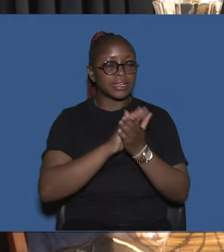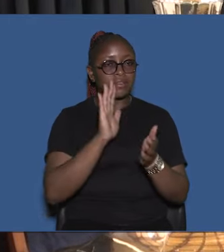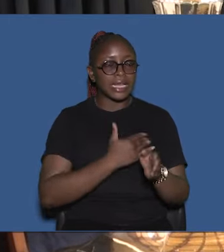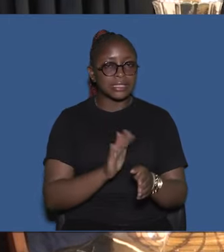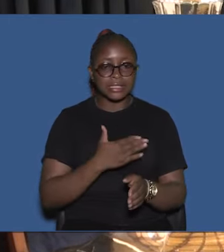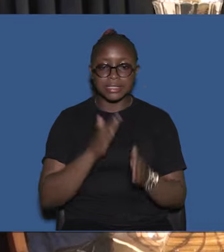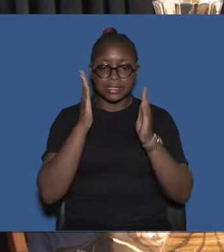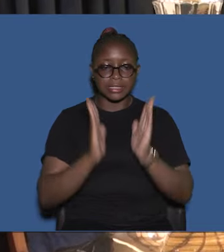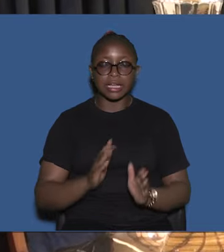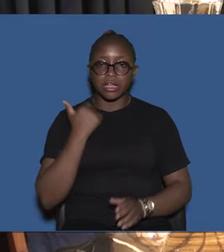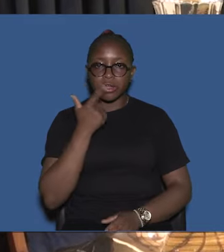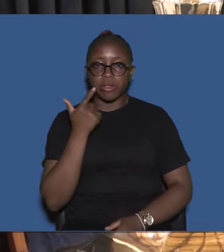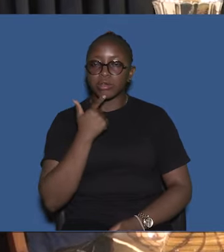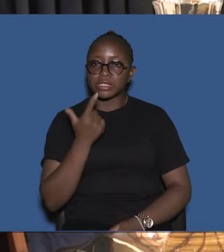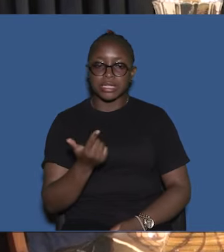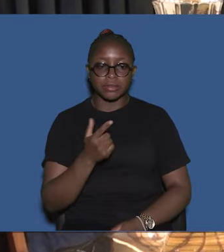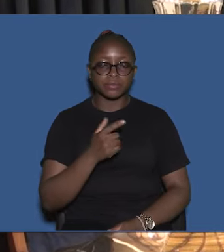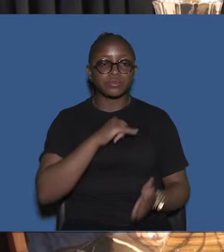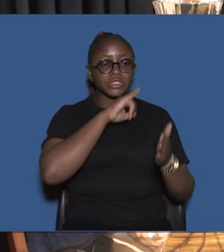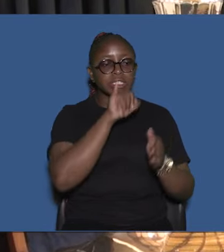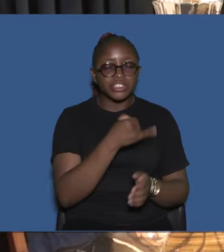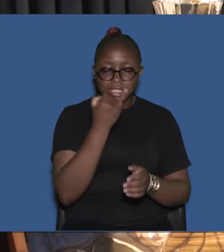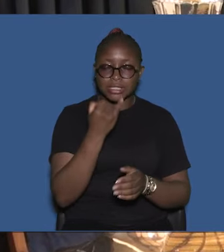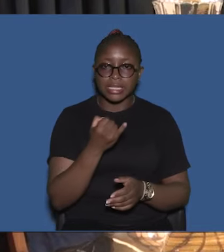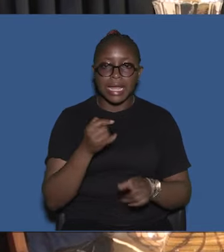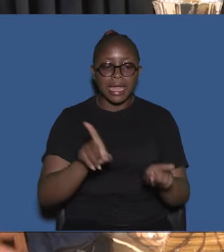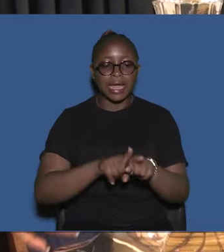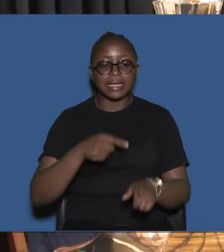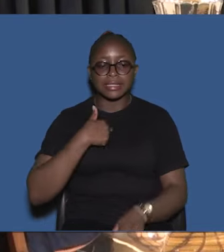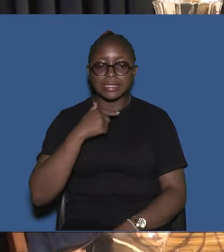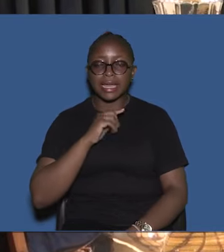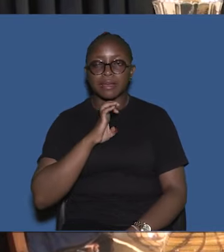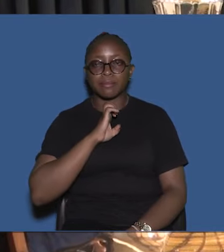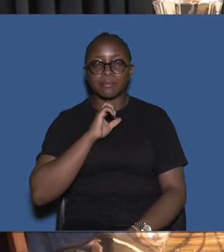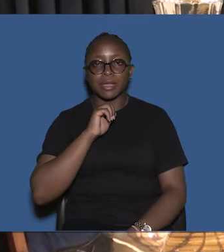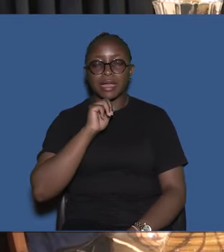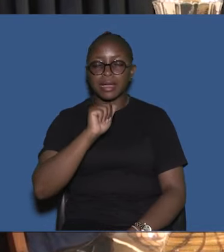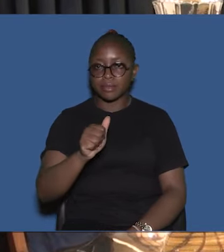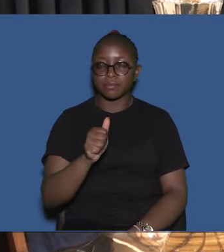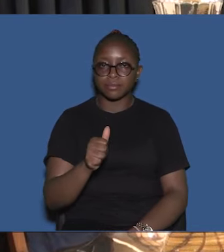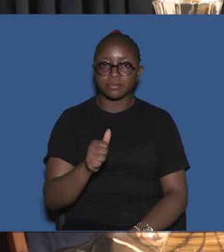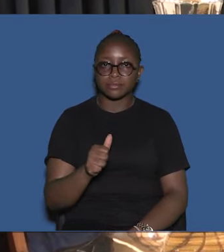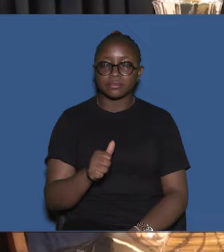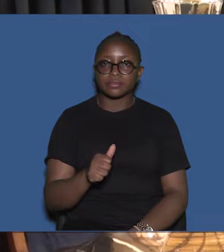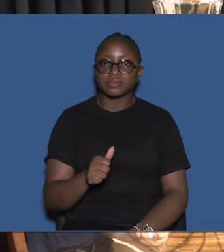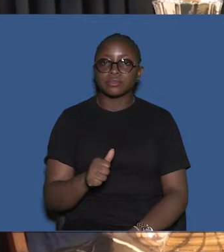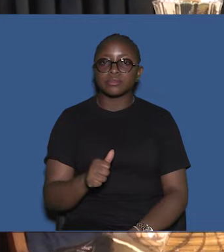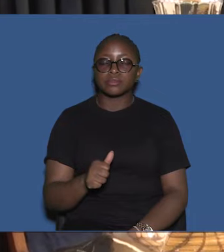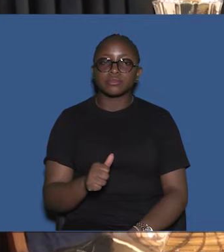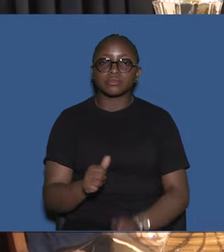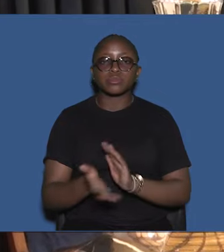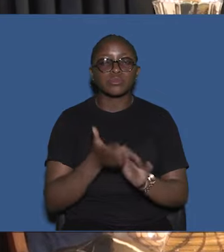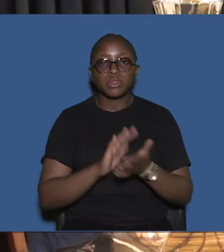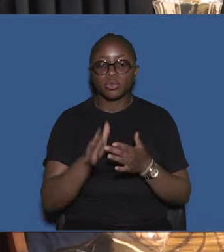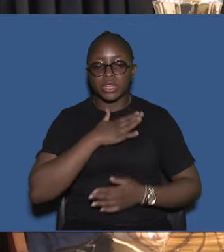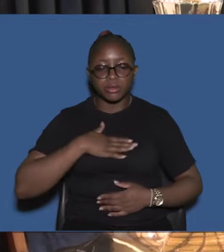said, just as I am, without one plea. He was coming from a place where he was so beaten,